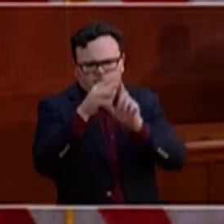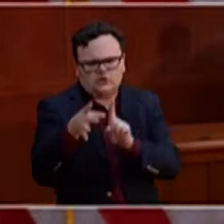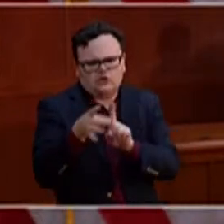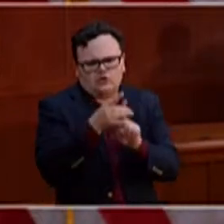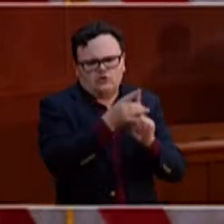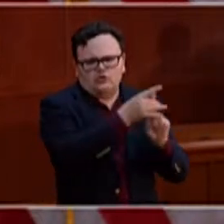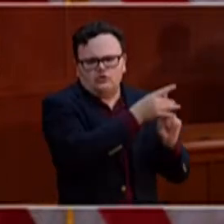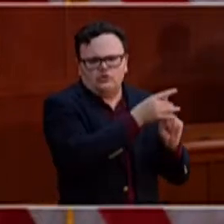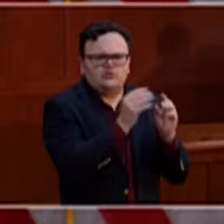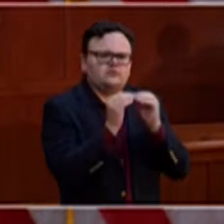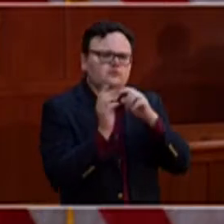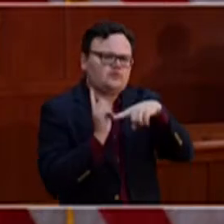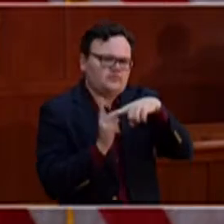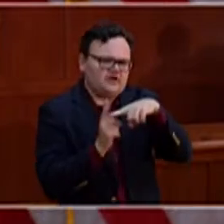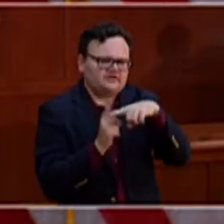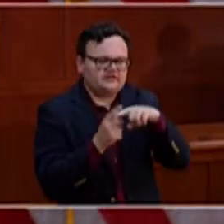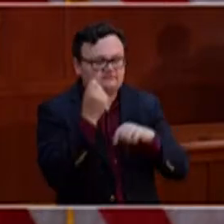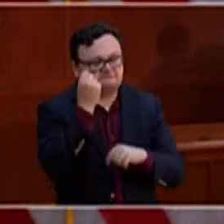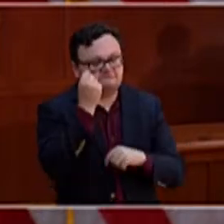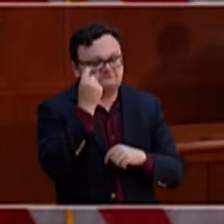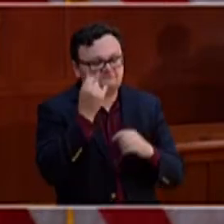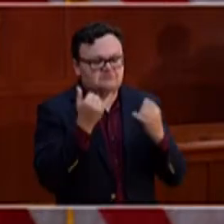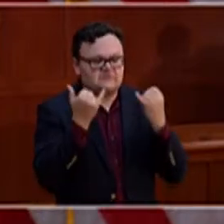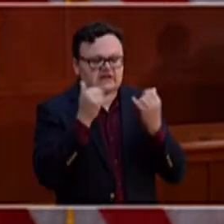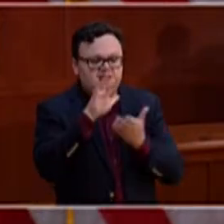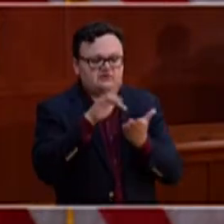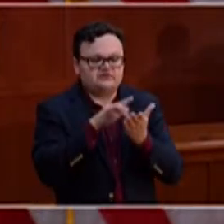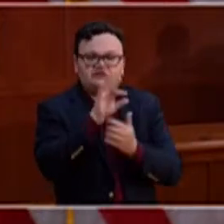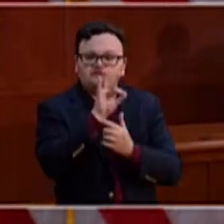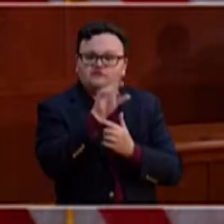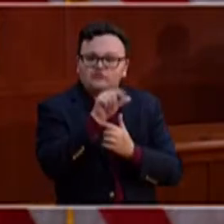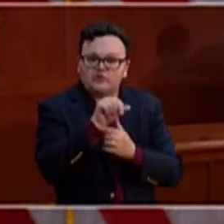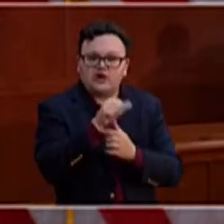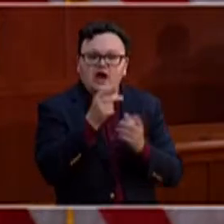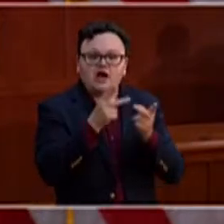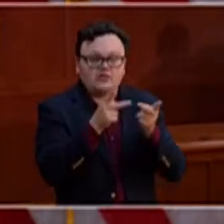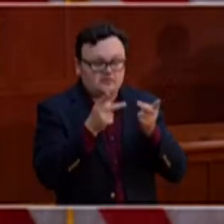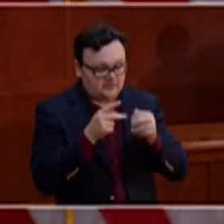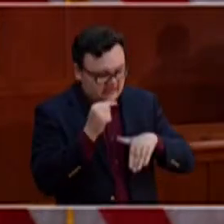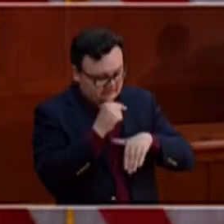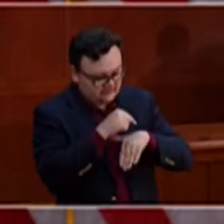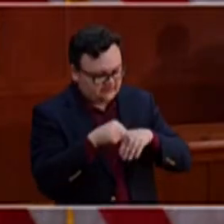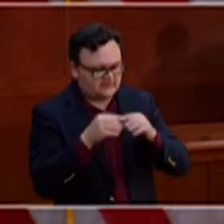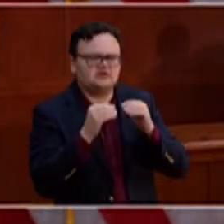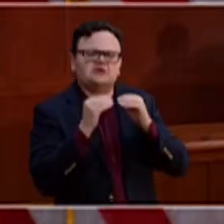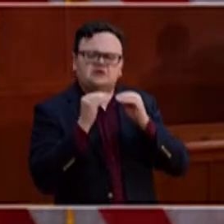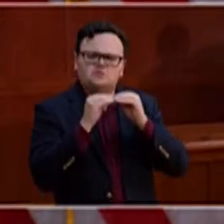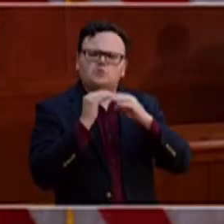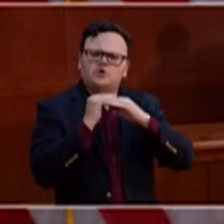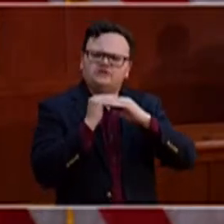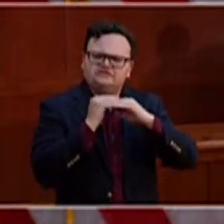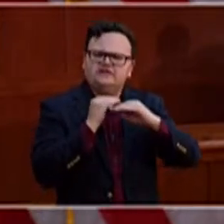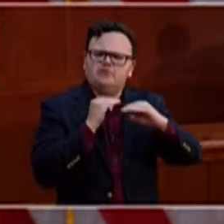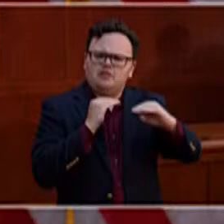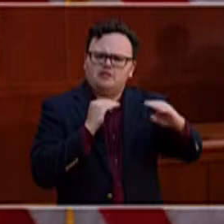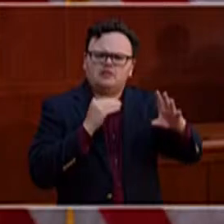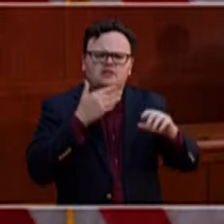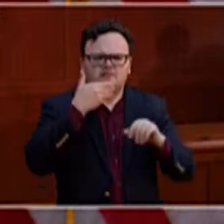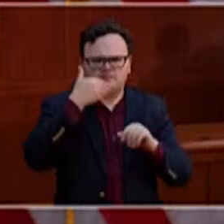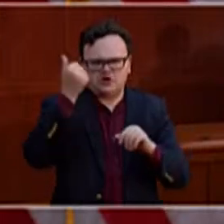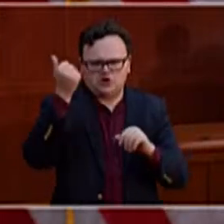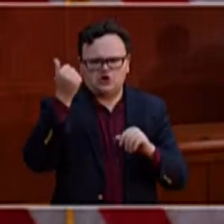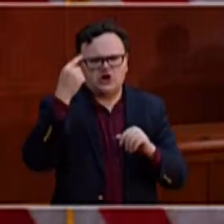think some of the stabilization you're seeing in places like Central Florida, I think that those are good signs, and we just need to continue